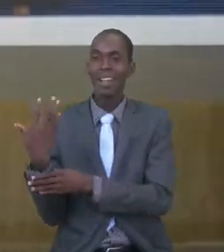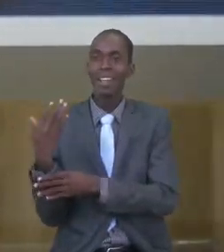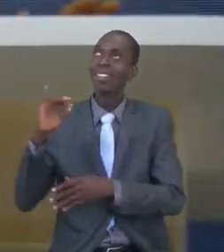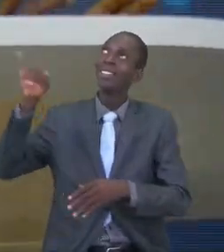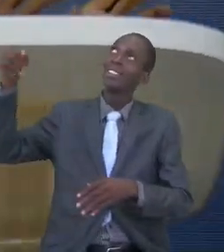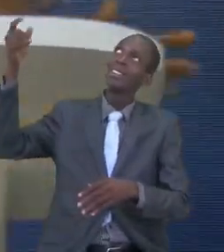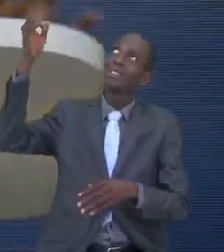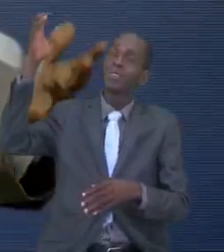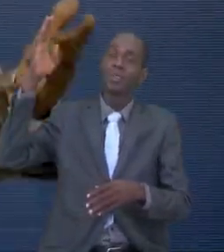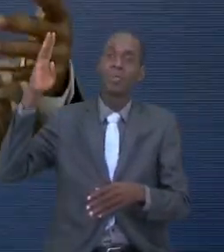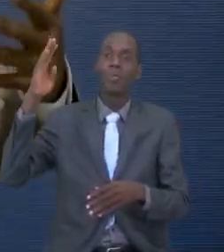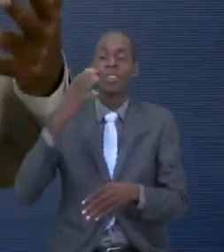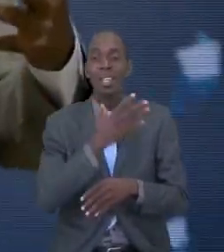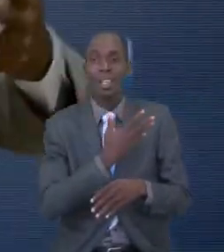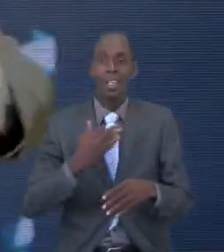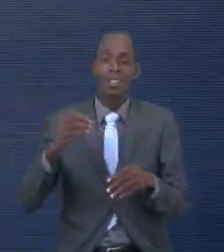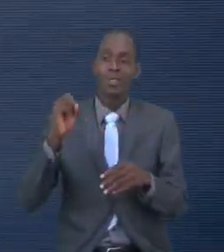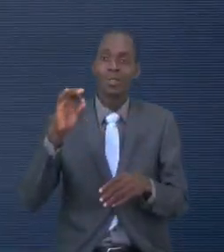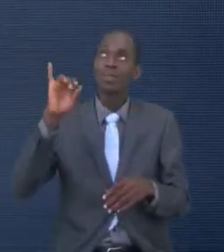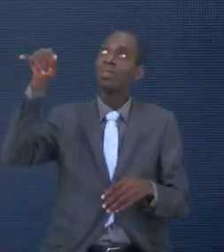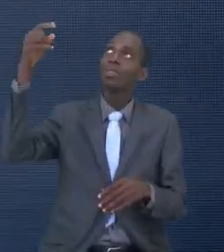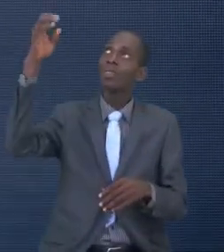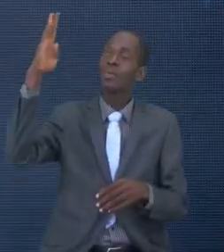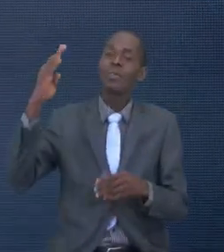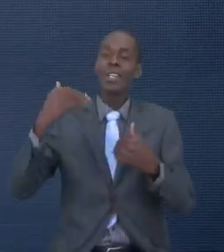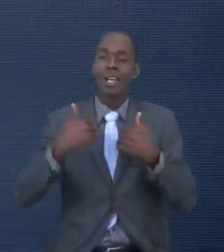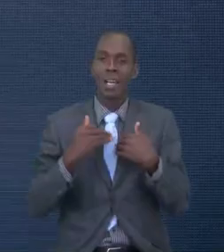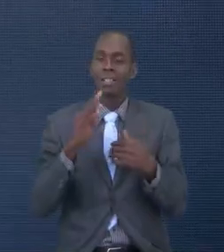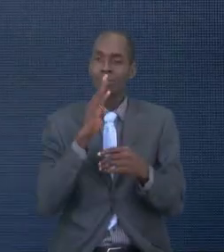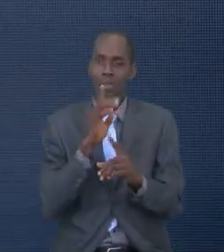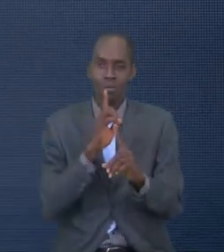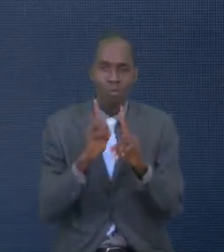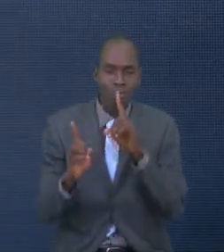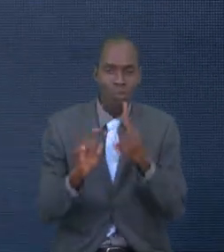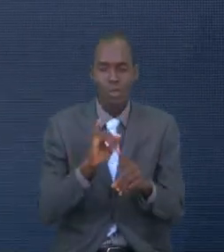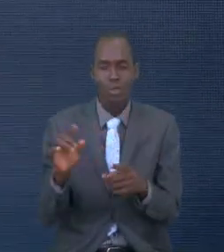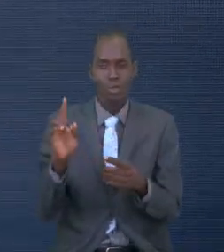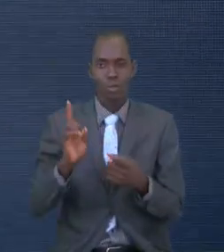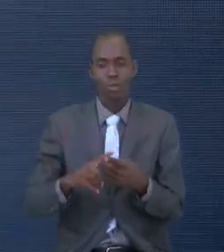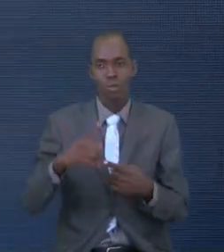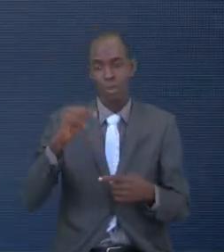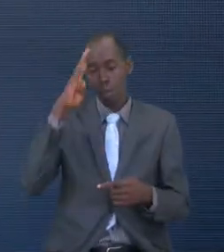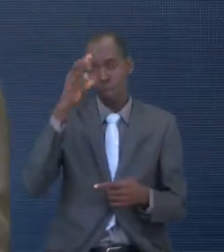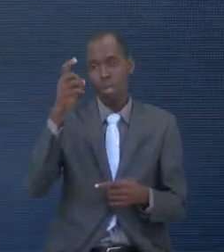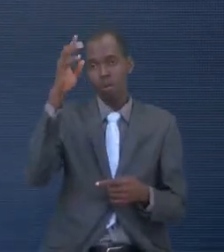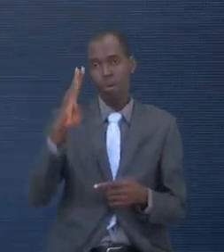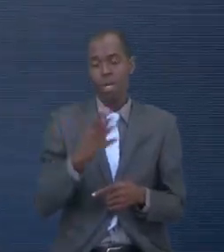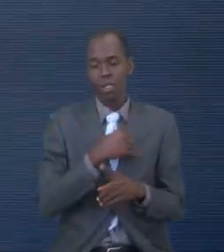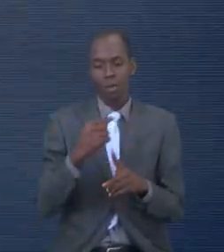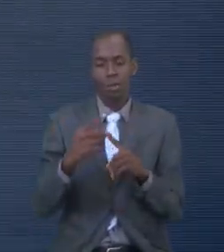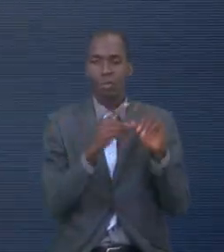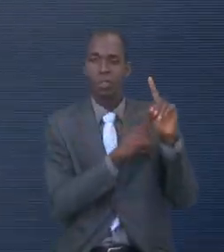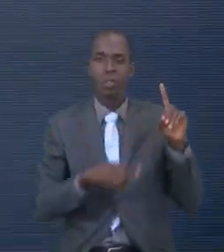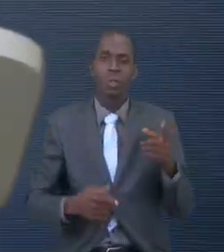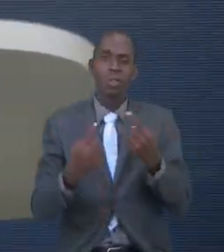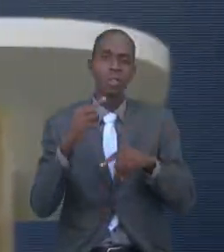so, Jehovah had been talking to him, and the word of the Lord came unto him. And the